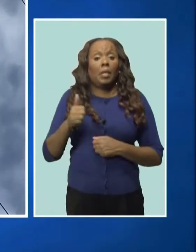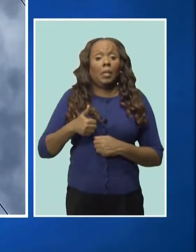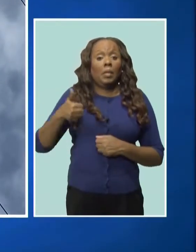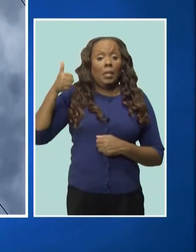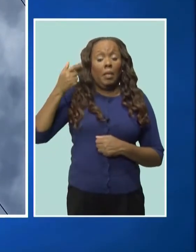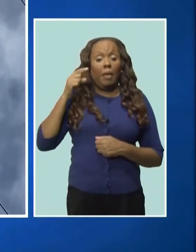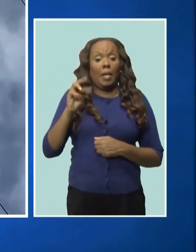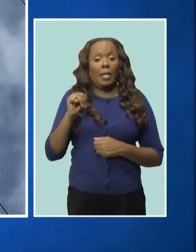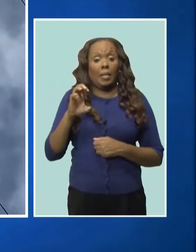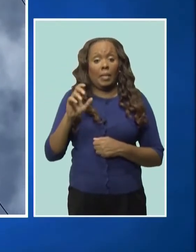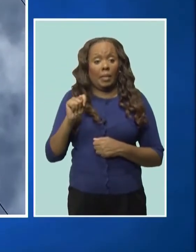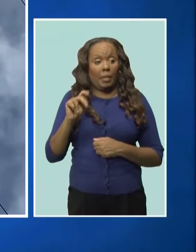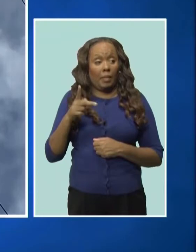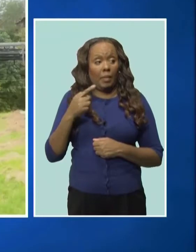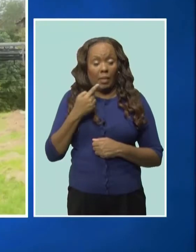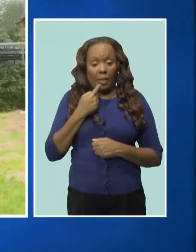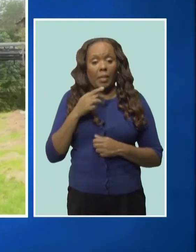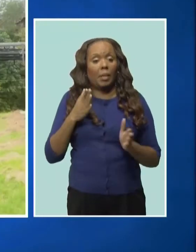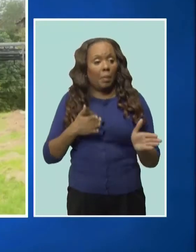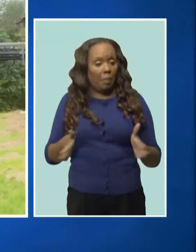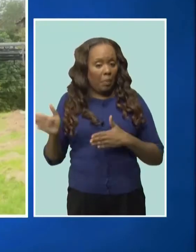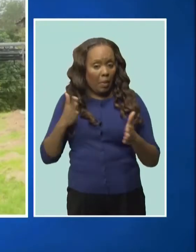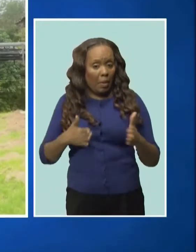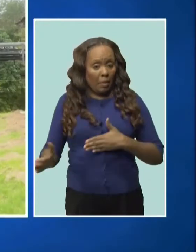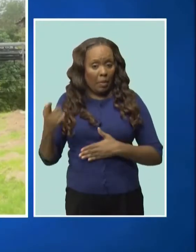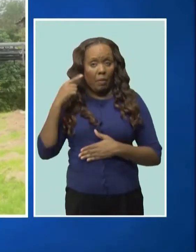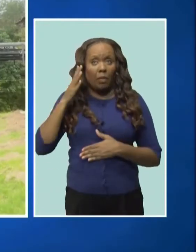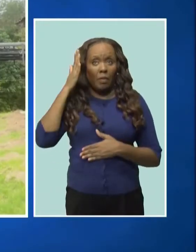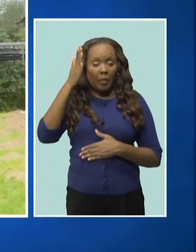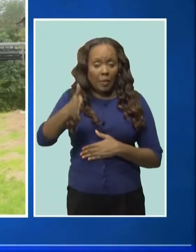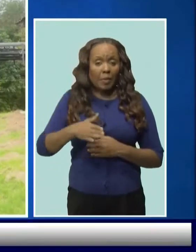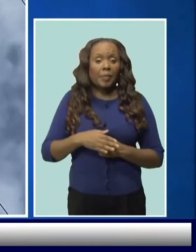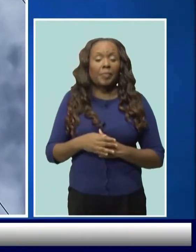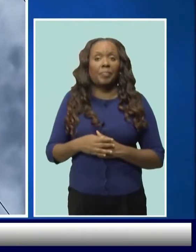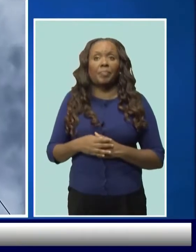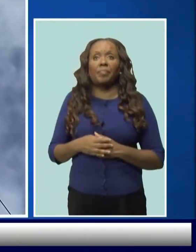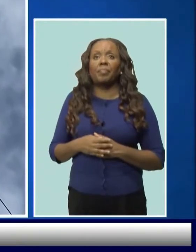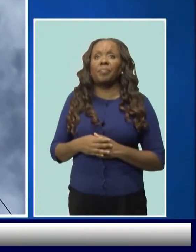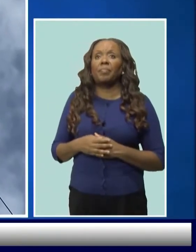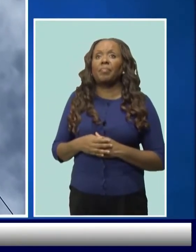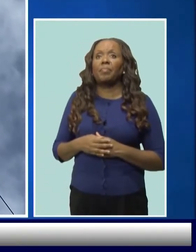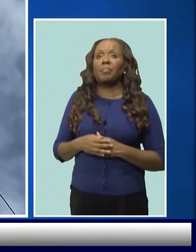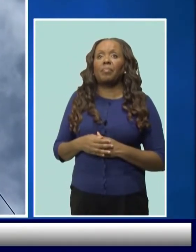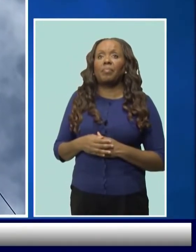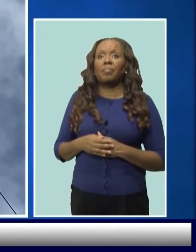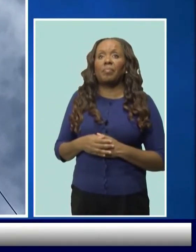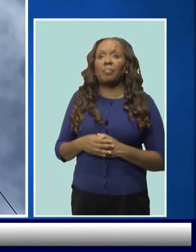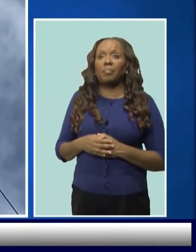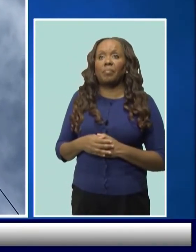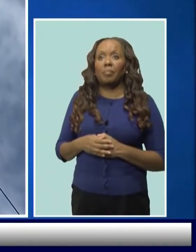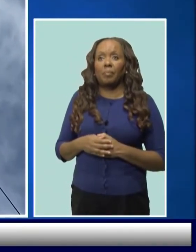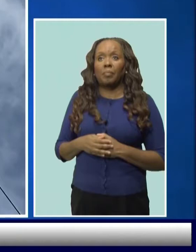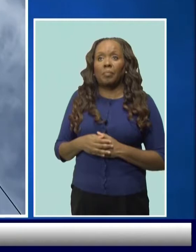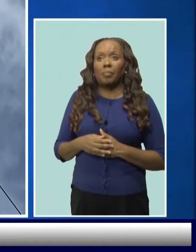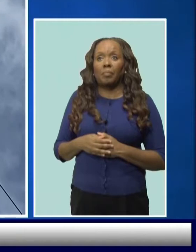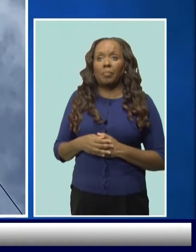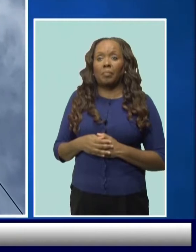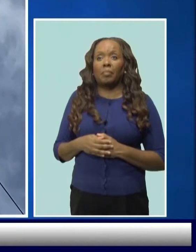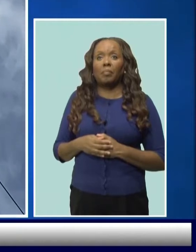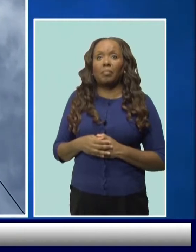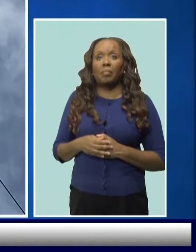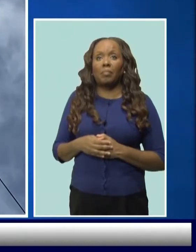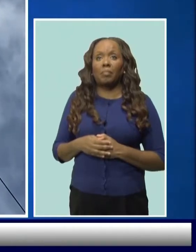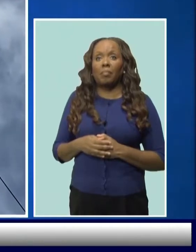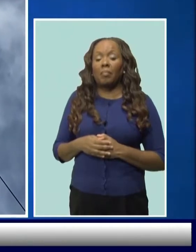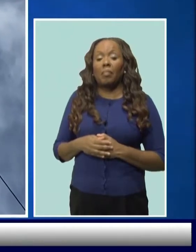future is priority. We're also de-risking our operation in that what the